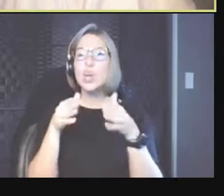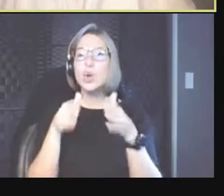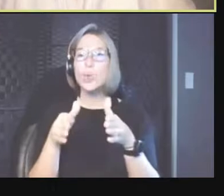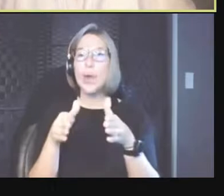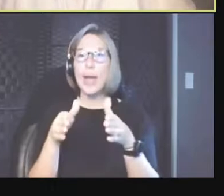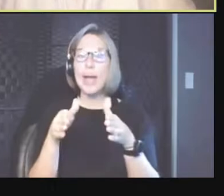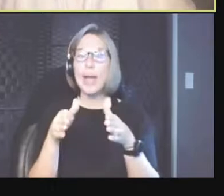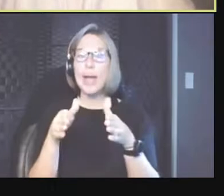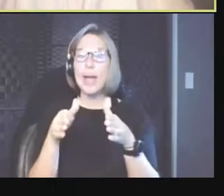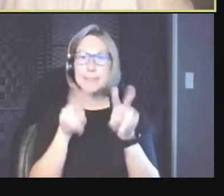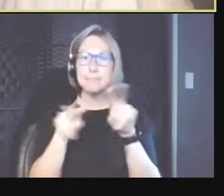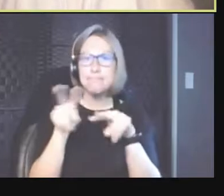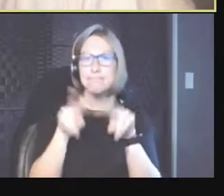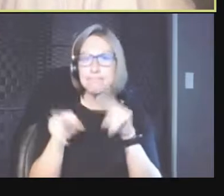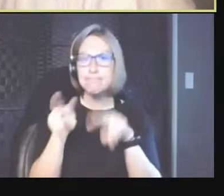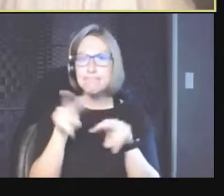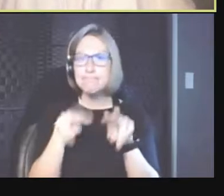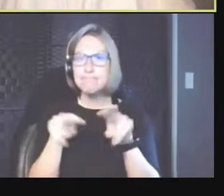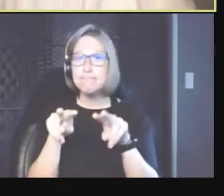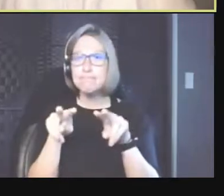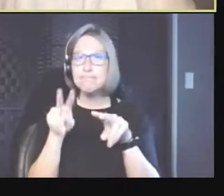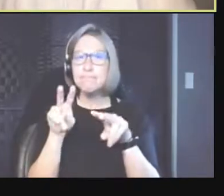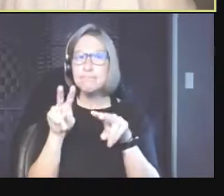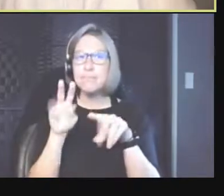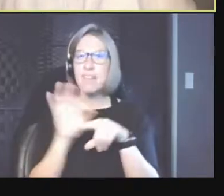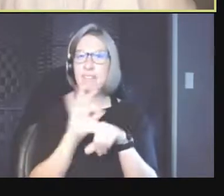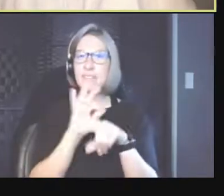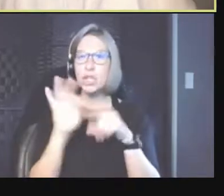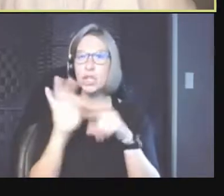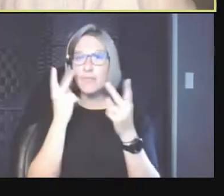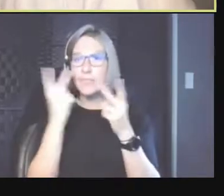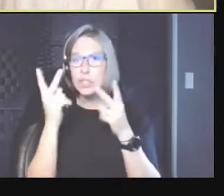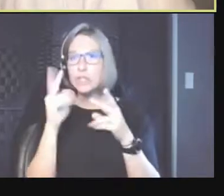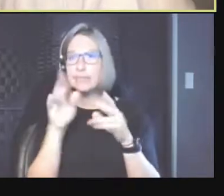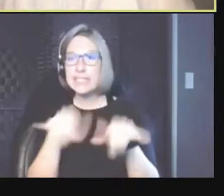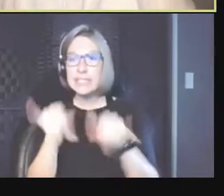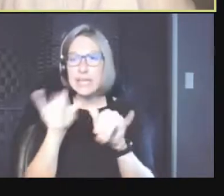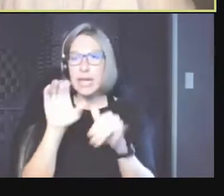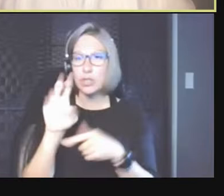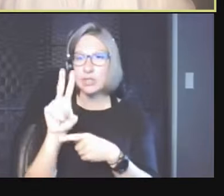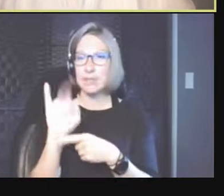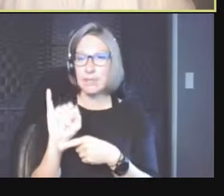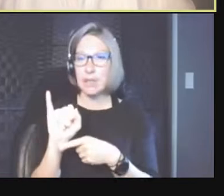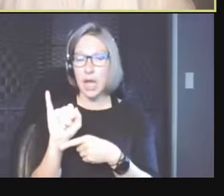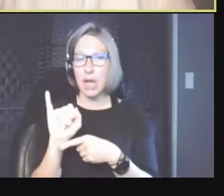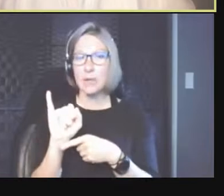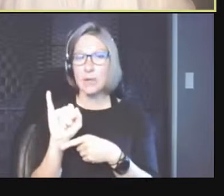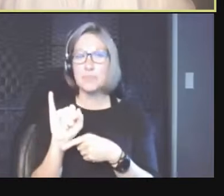for children with CVI, with the range being at the center of that. And then ultimately